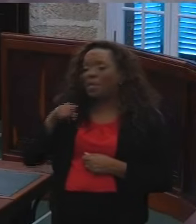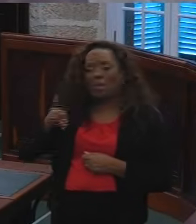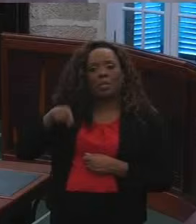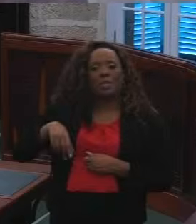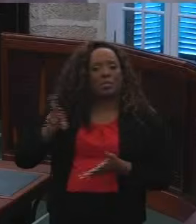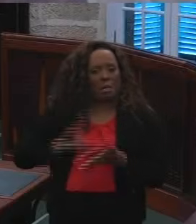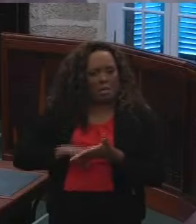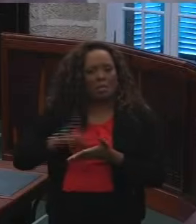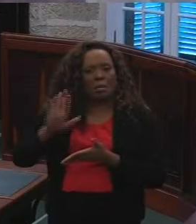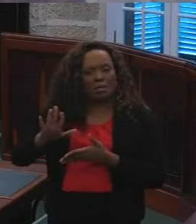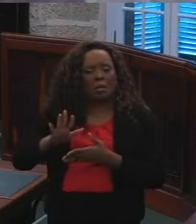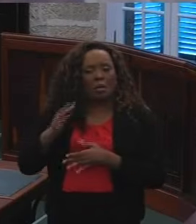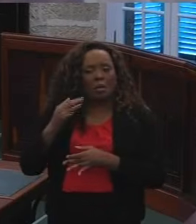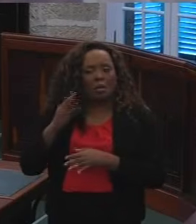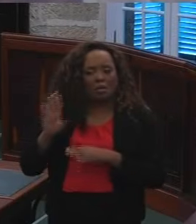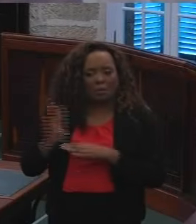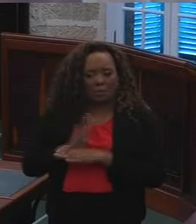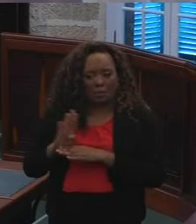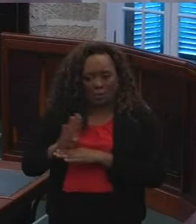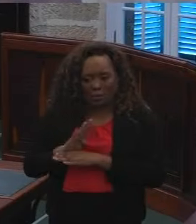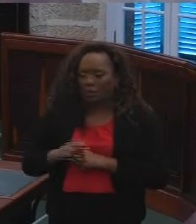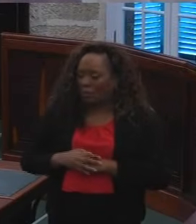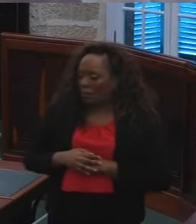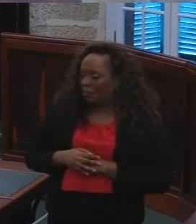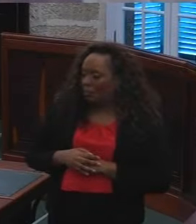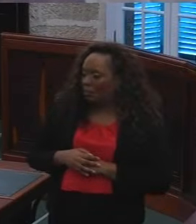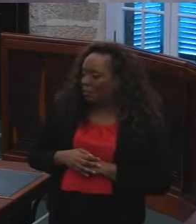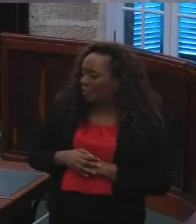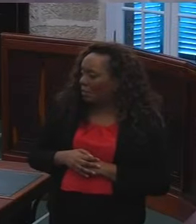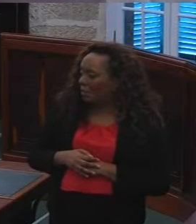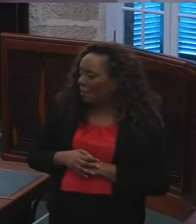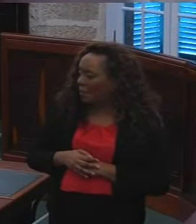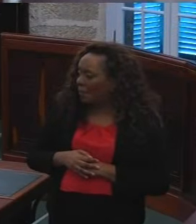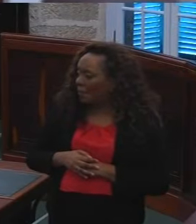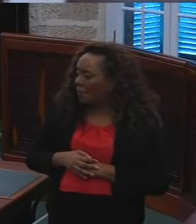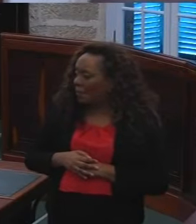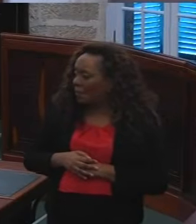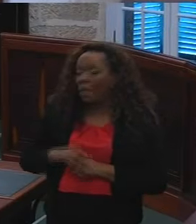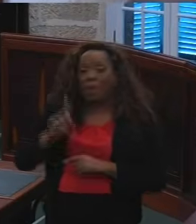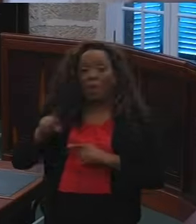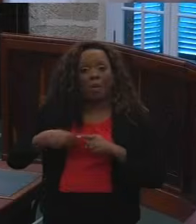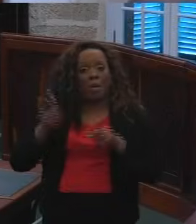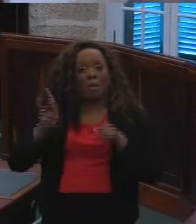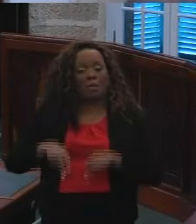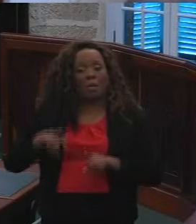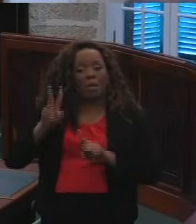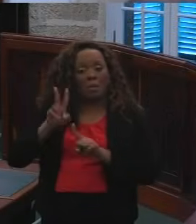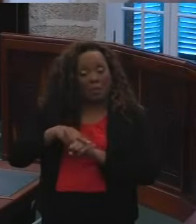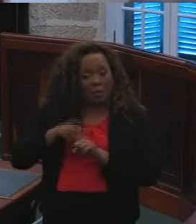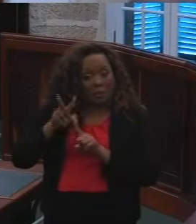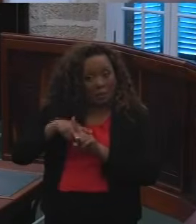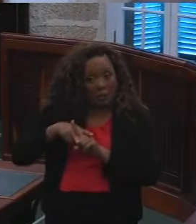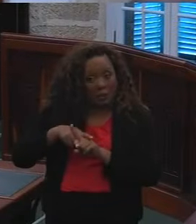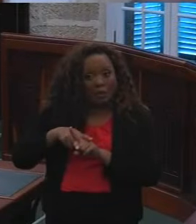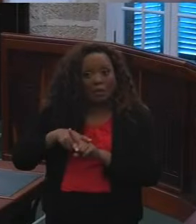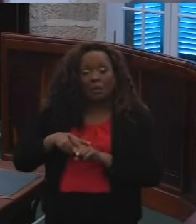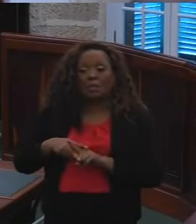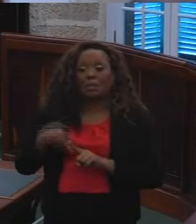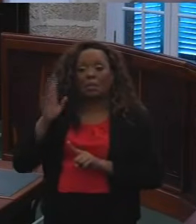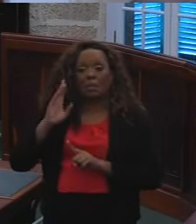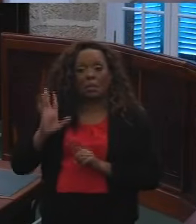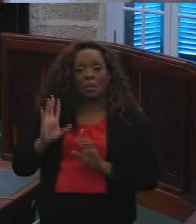such conditions as he/she may determine, and direct the applicant be issued a